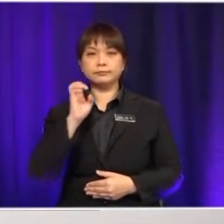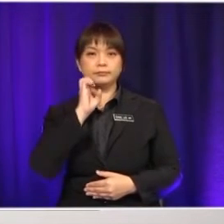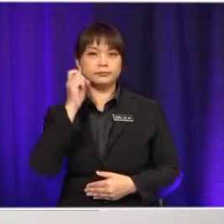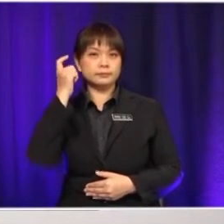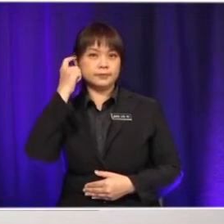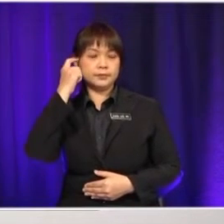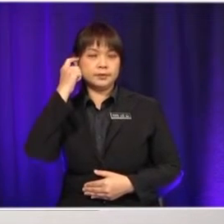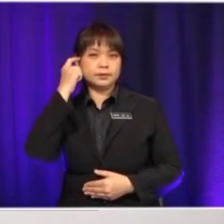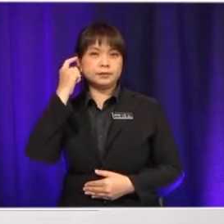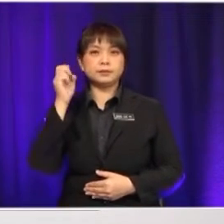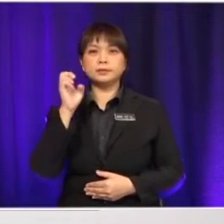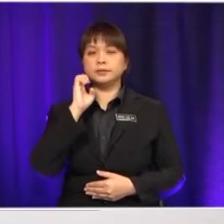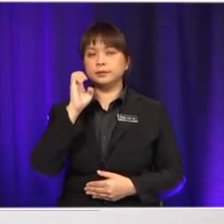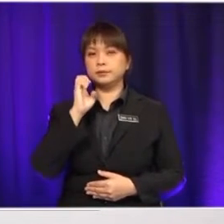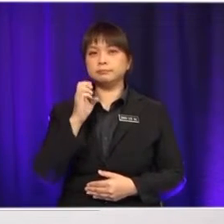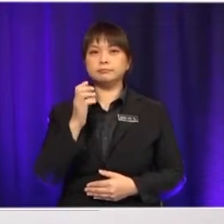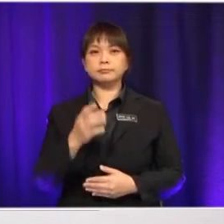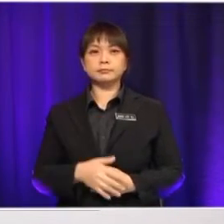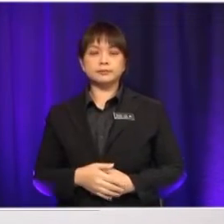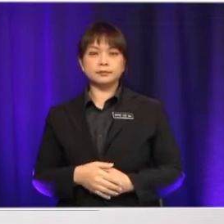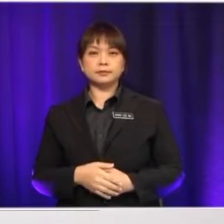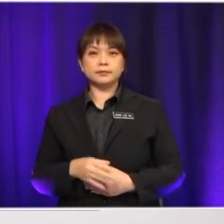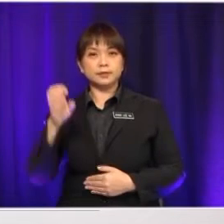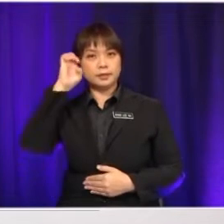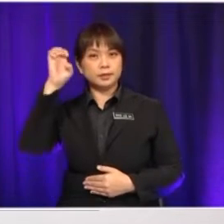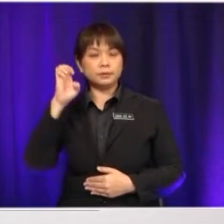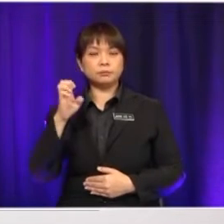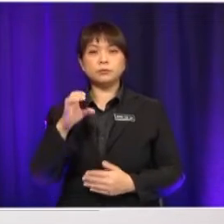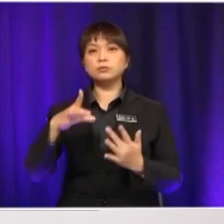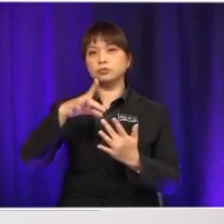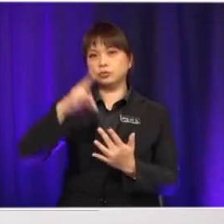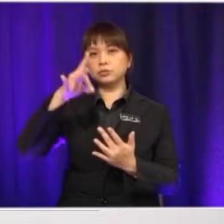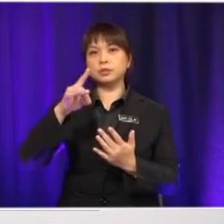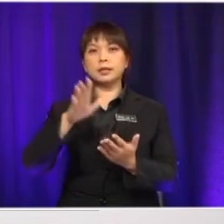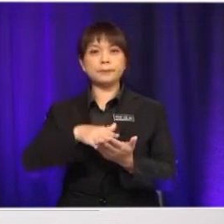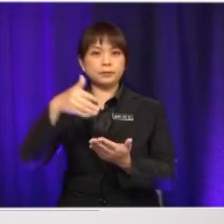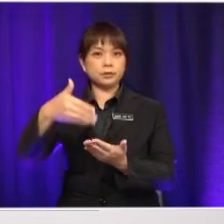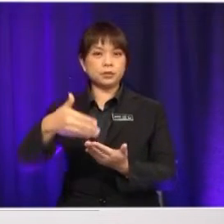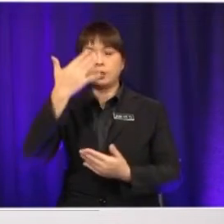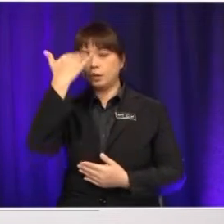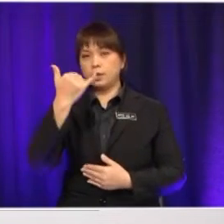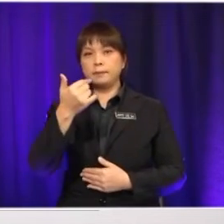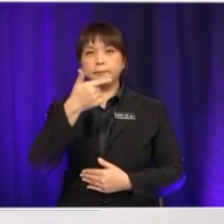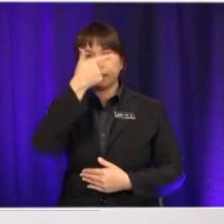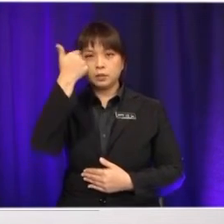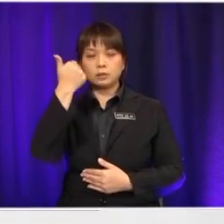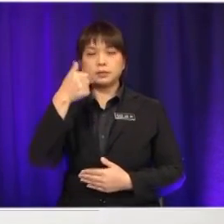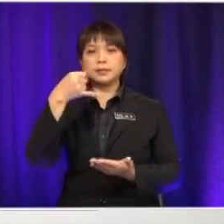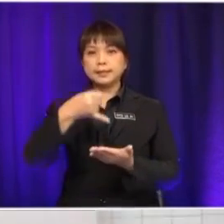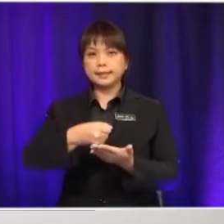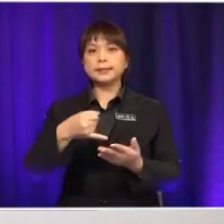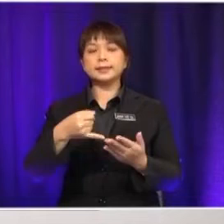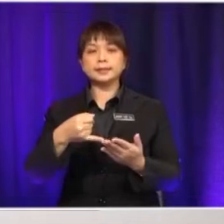enroll to university next year, I would definitely prefer a laptop. Why? Because it has a keyboard,